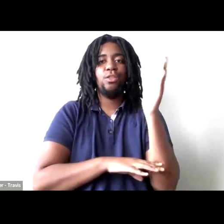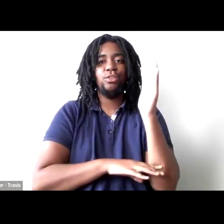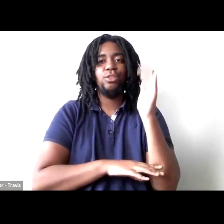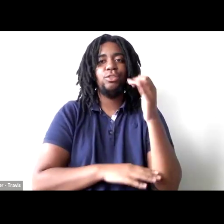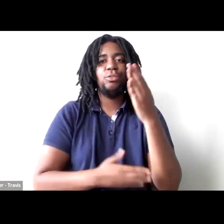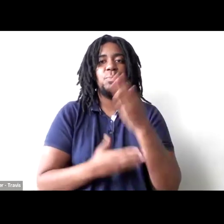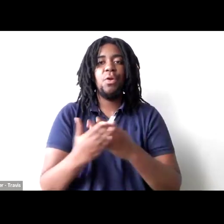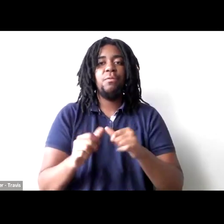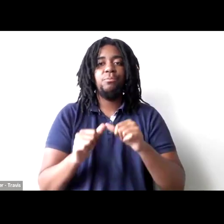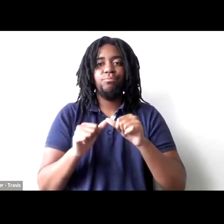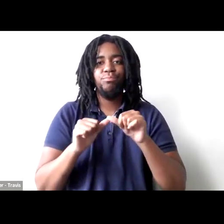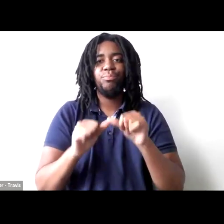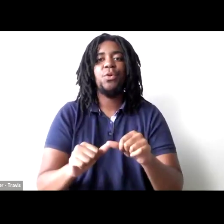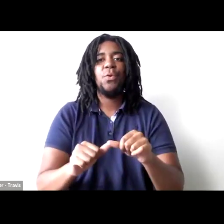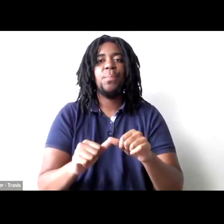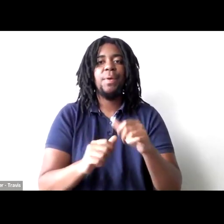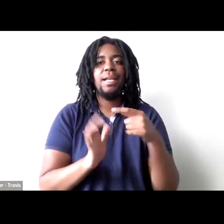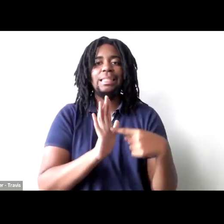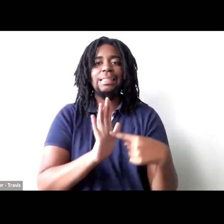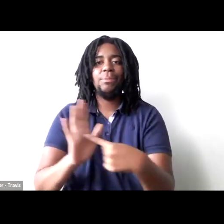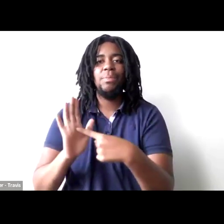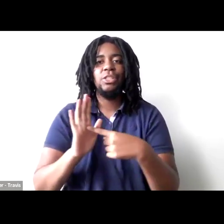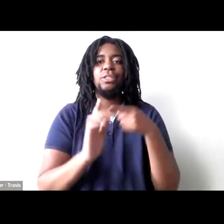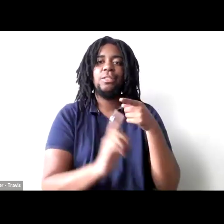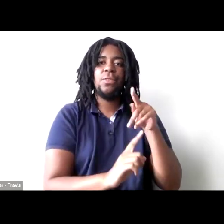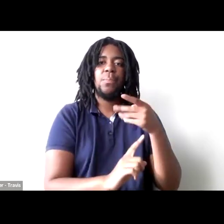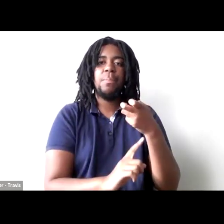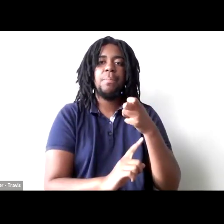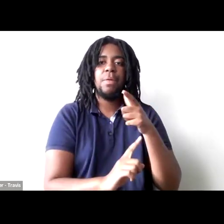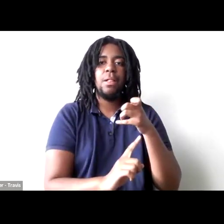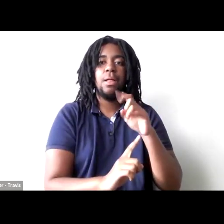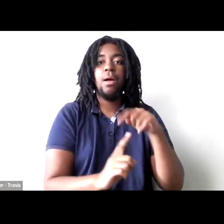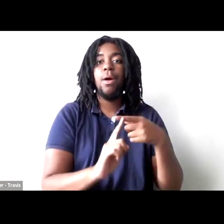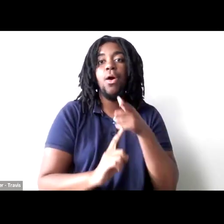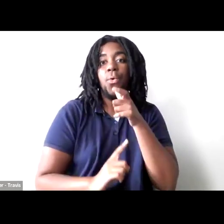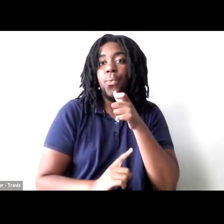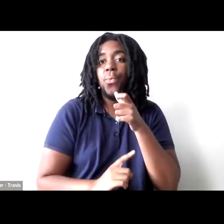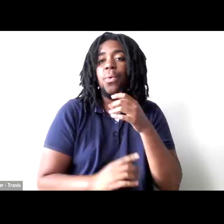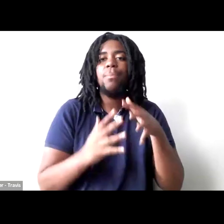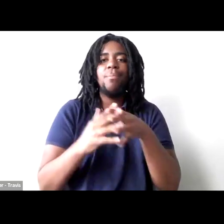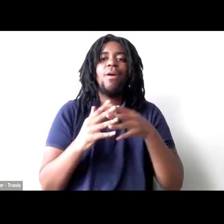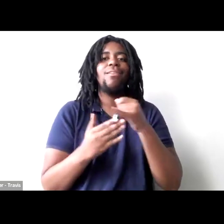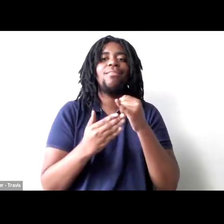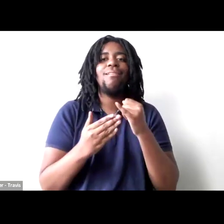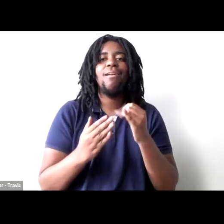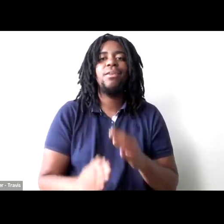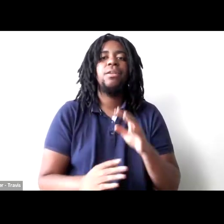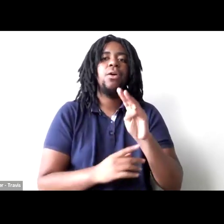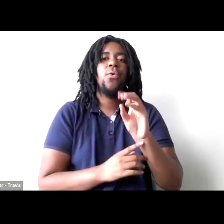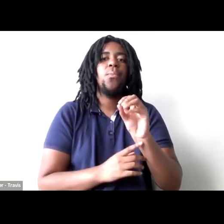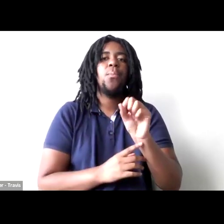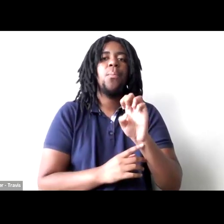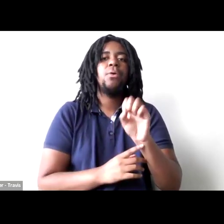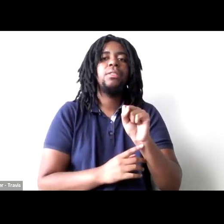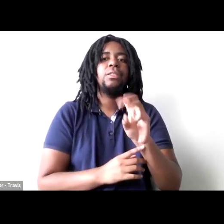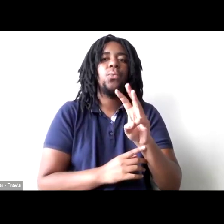permanent exhibition at the Peale about the life and work of the American artist Moses Williams. This project has been financed in